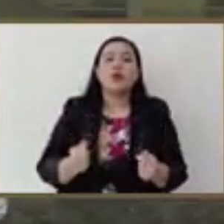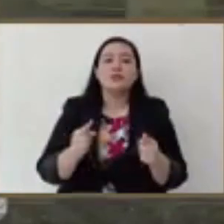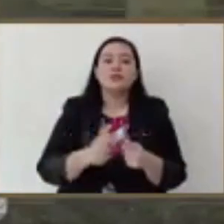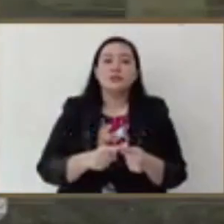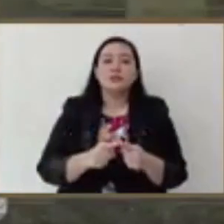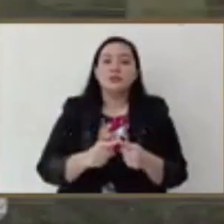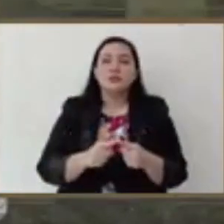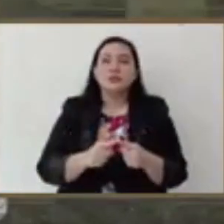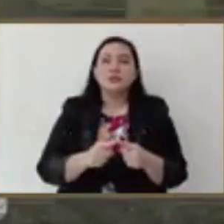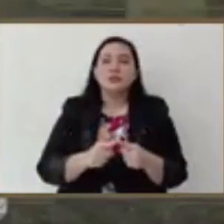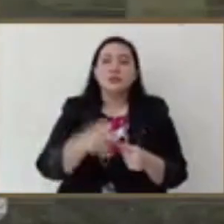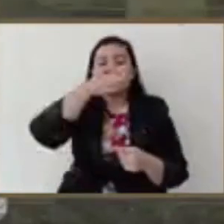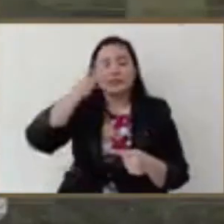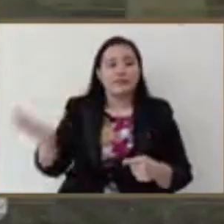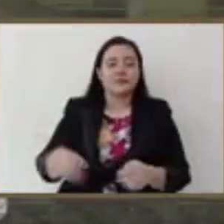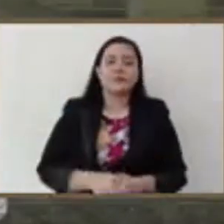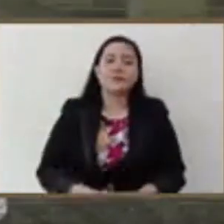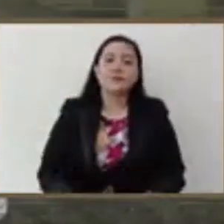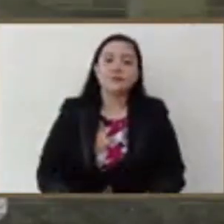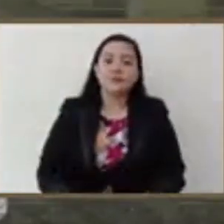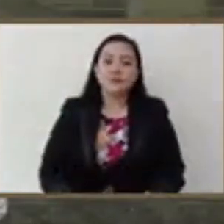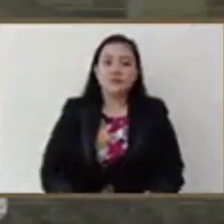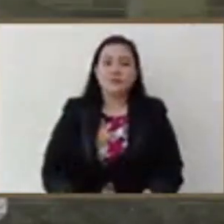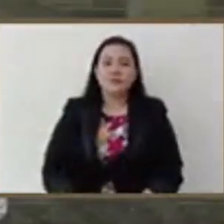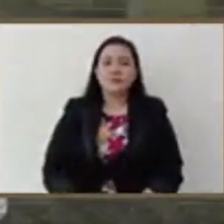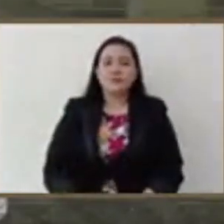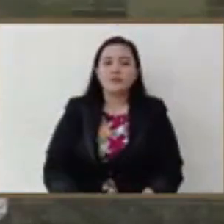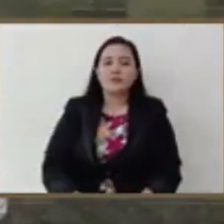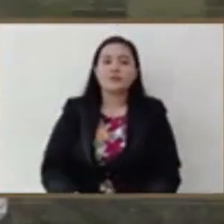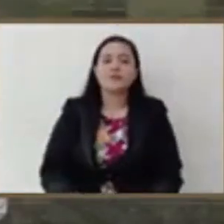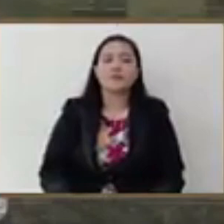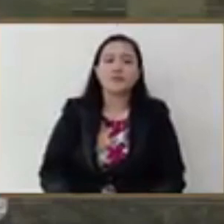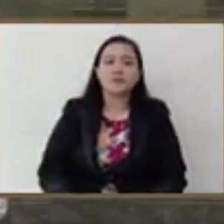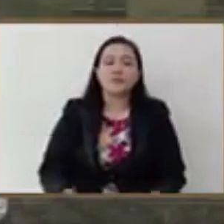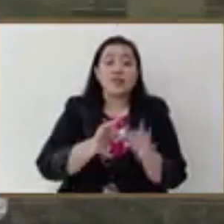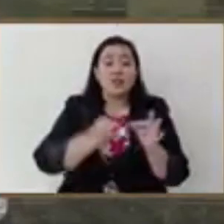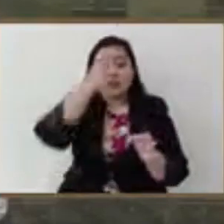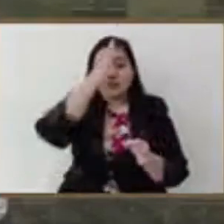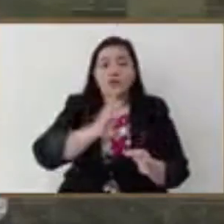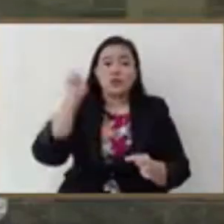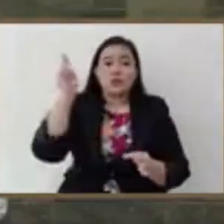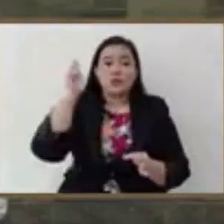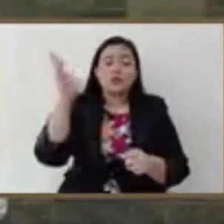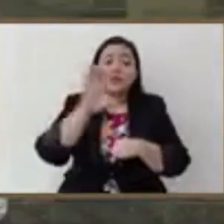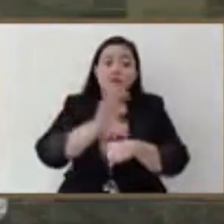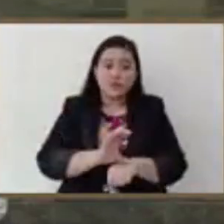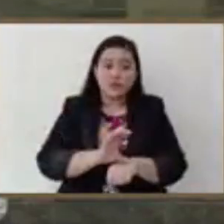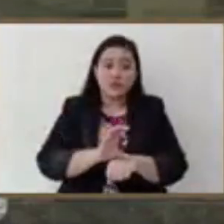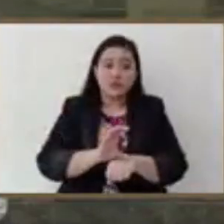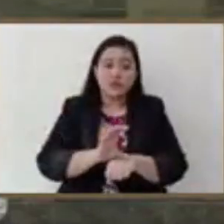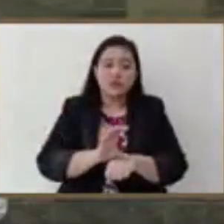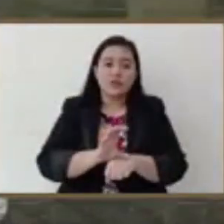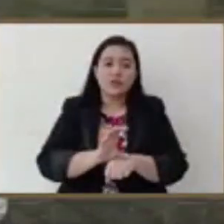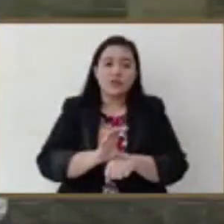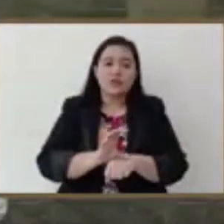Diyos ang church para dyan natin makita yung plano ng Diyos sa atin, therefore we should not miss the church.